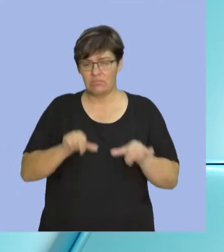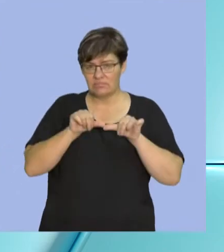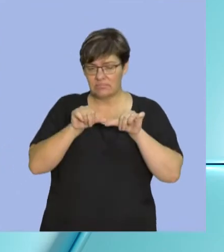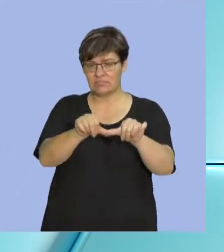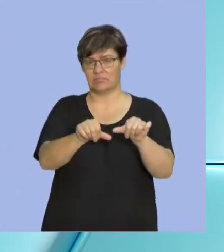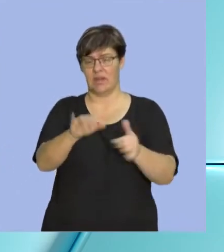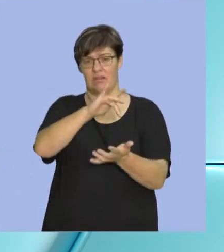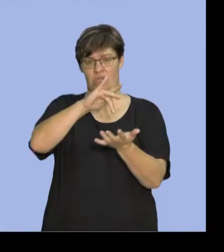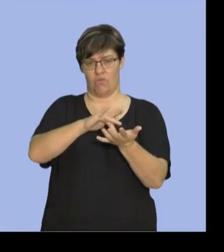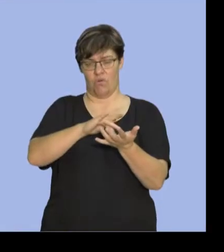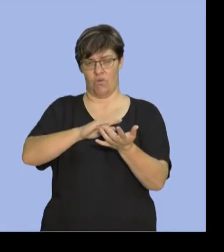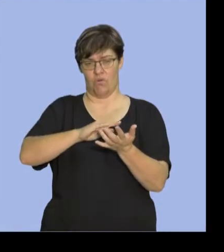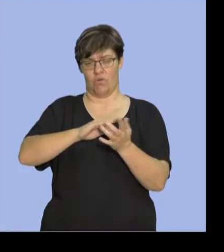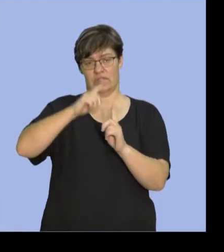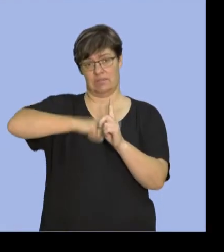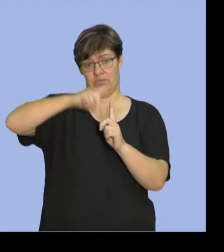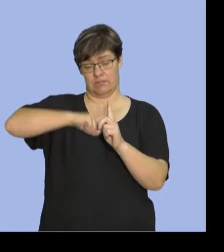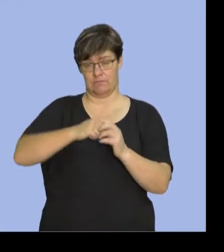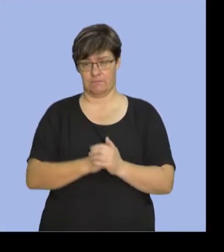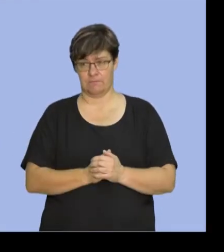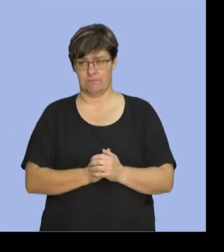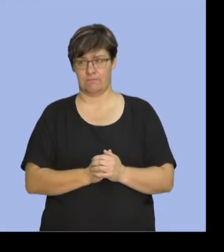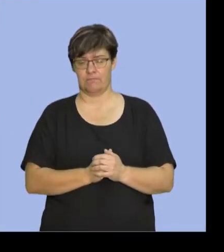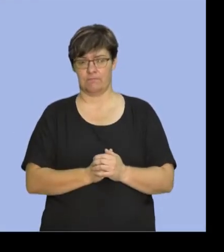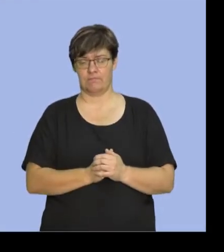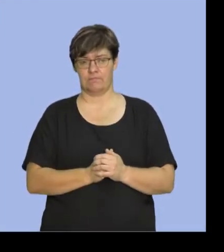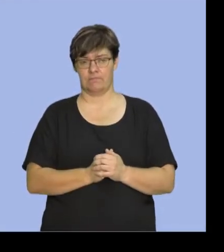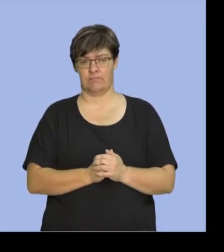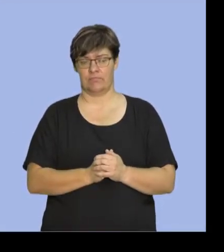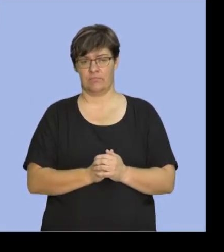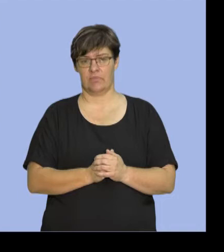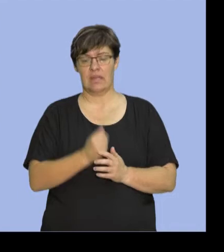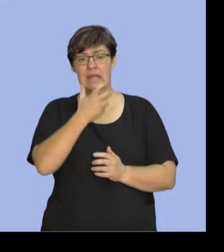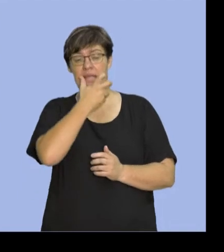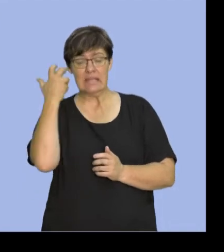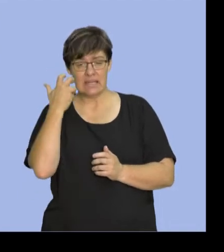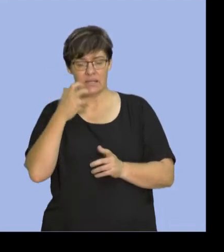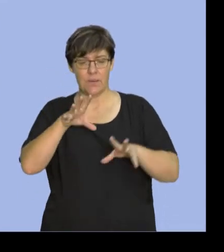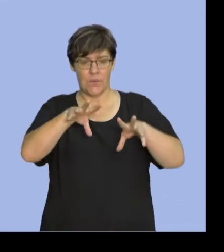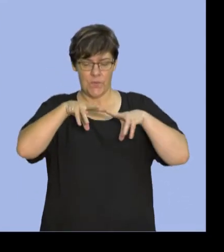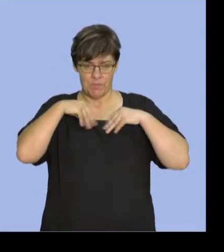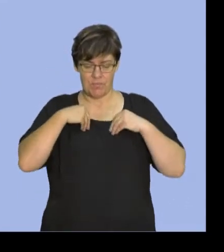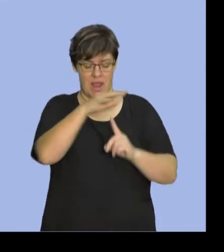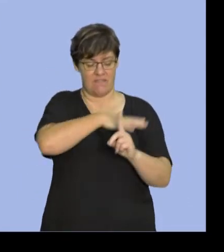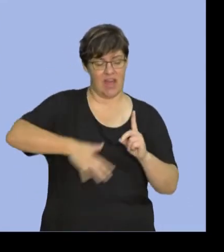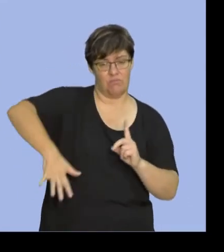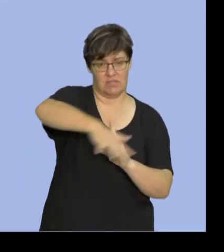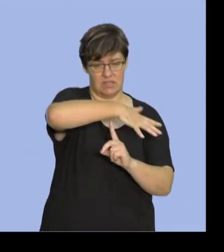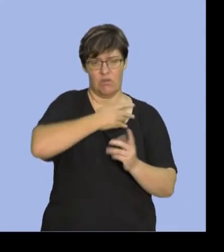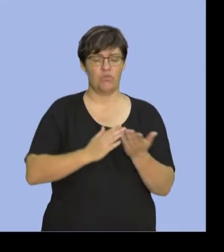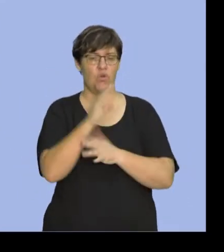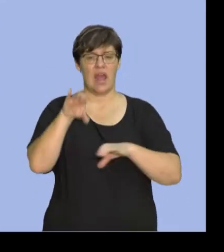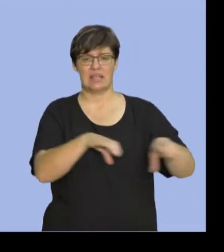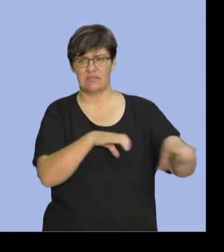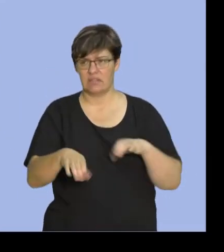temperature. Right. So heat can be absorbed from the environment by activities such as